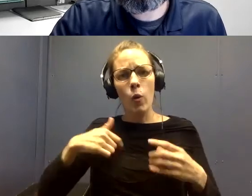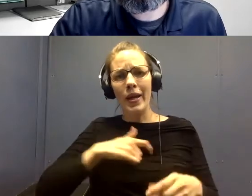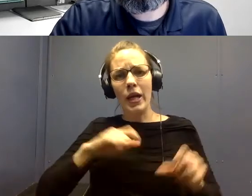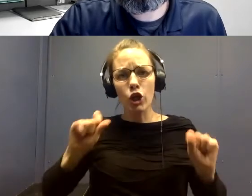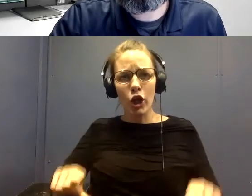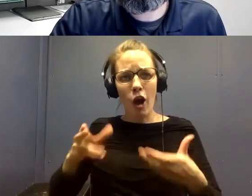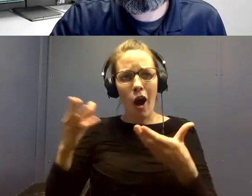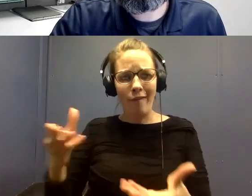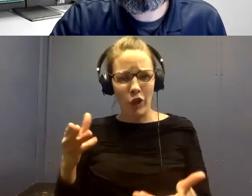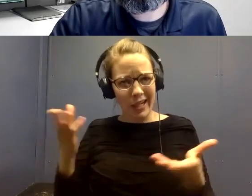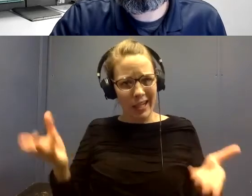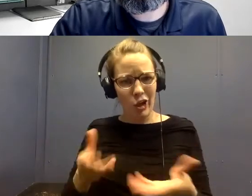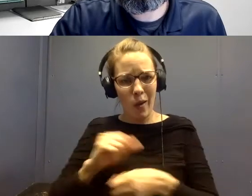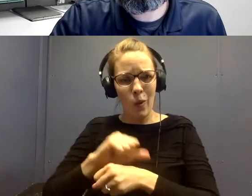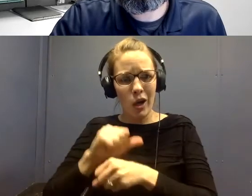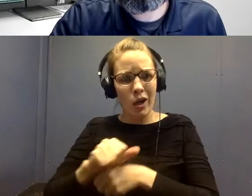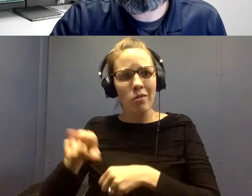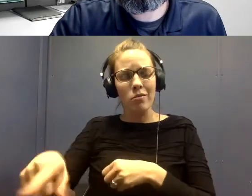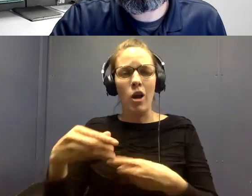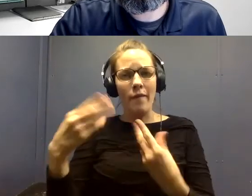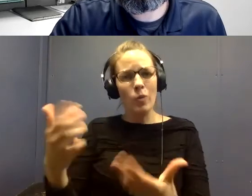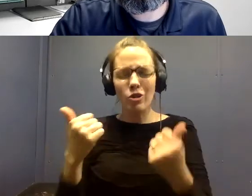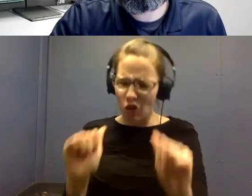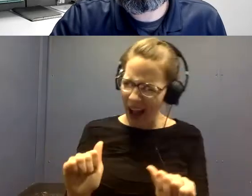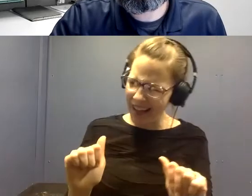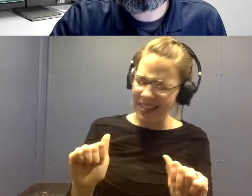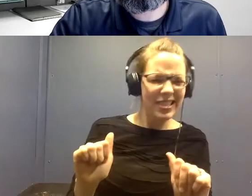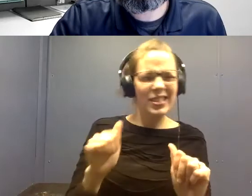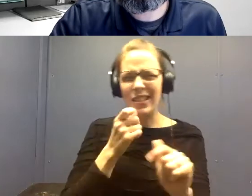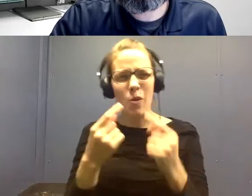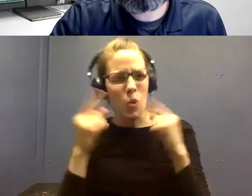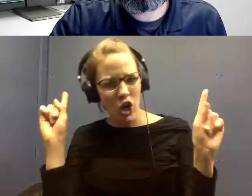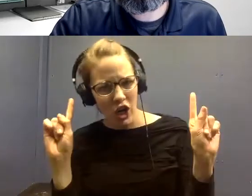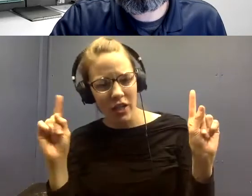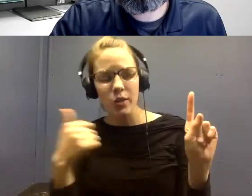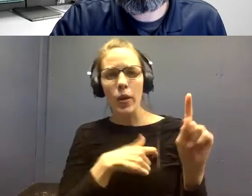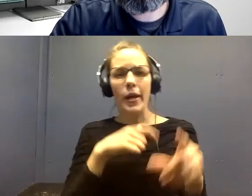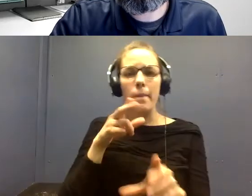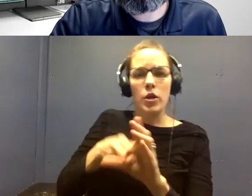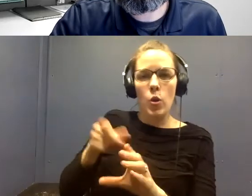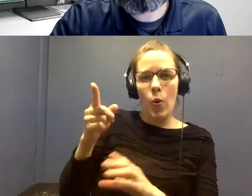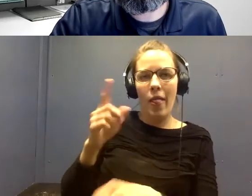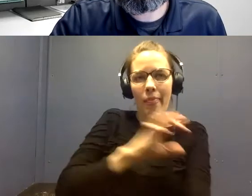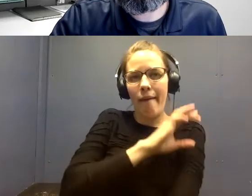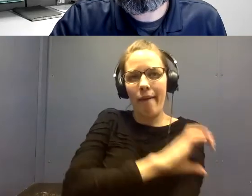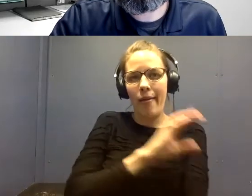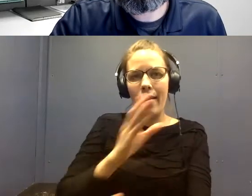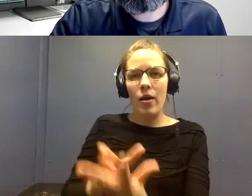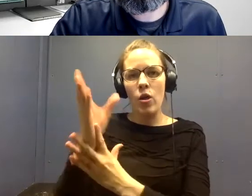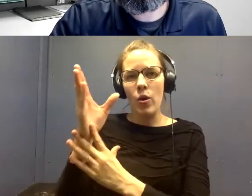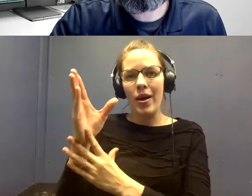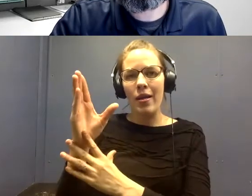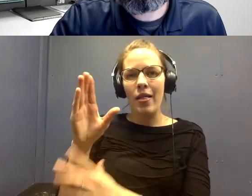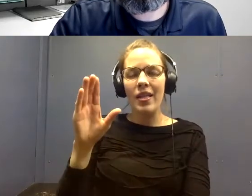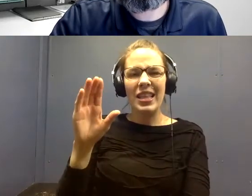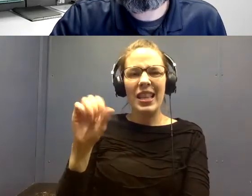on site. We really tried to get that, and it just didn't work for us. So we participated in one of the clinics through the Scott County Health Department